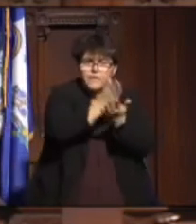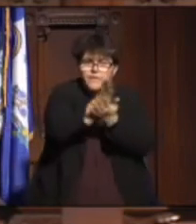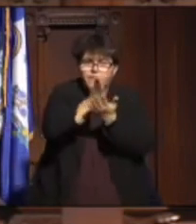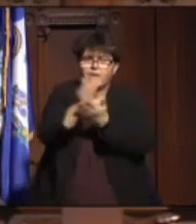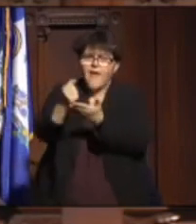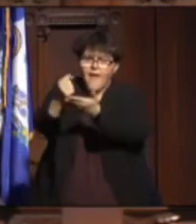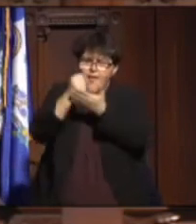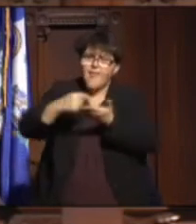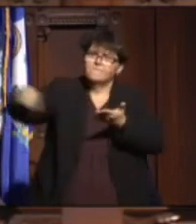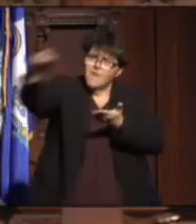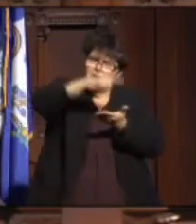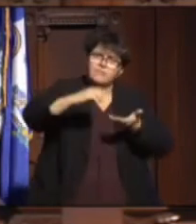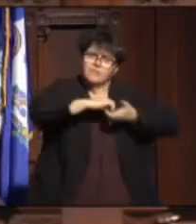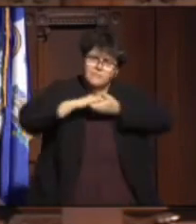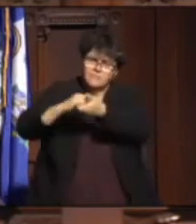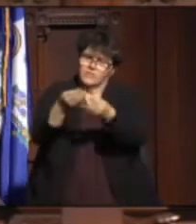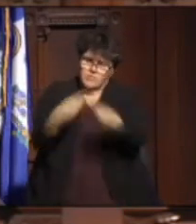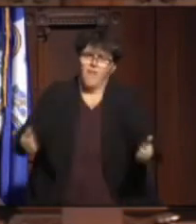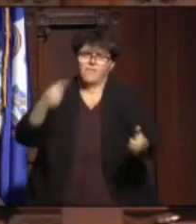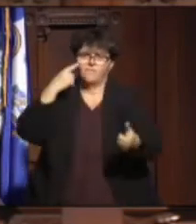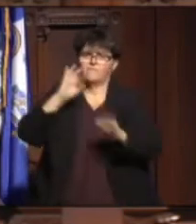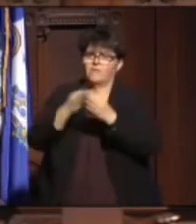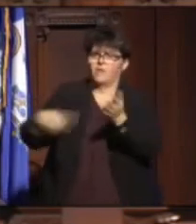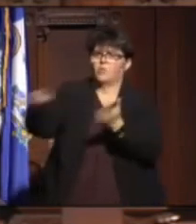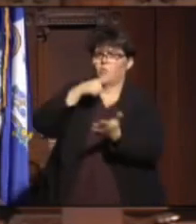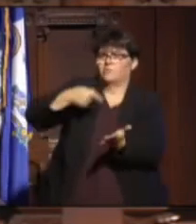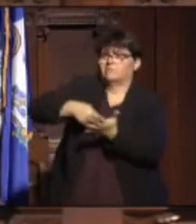You're not part of the solution, you're part of the problem.